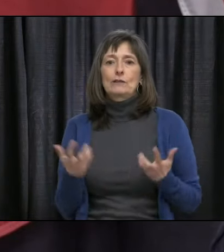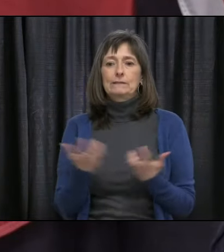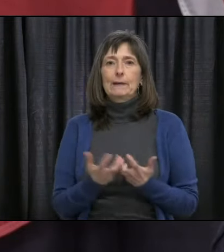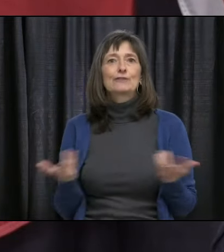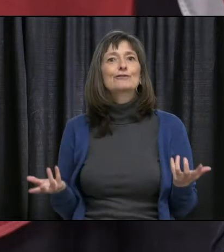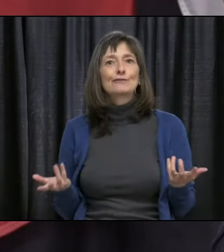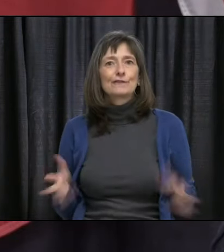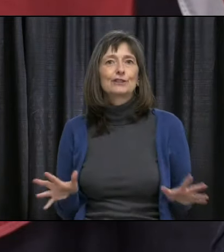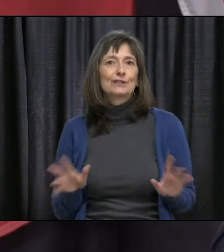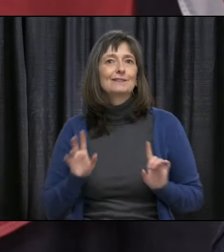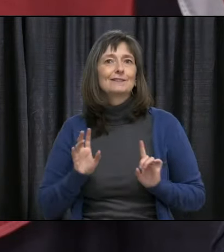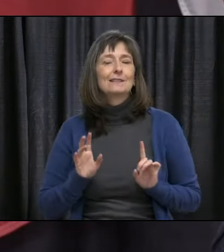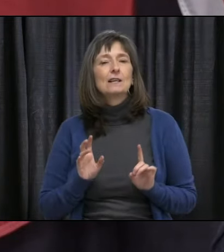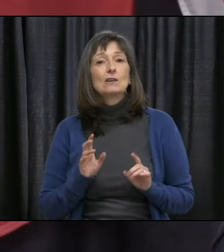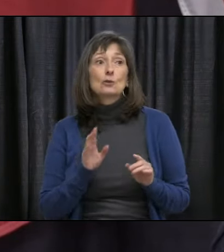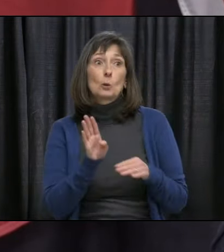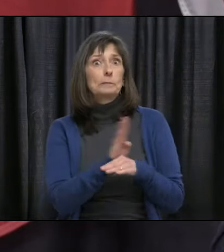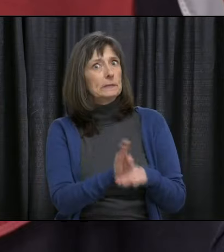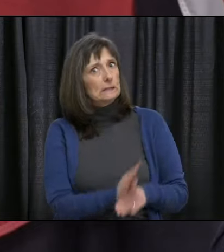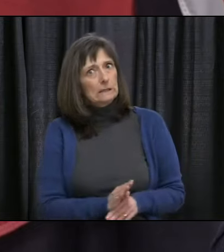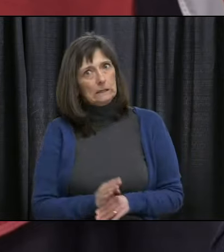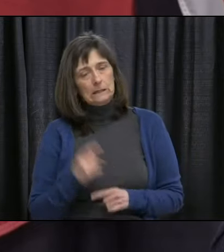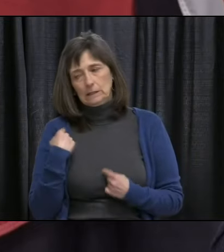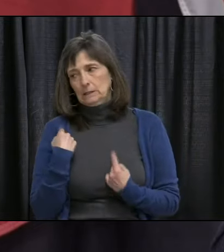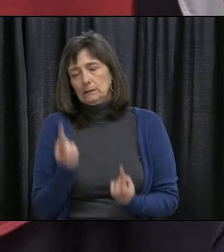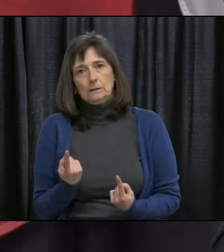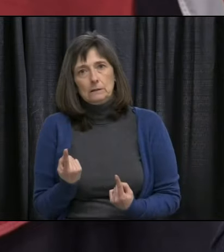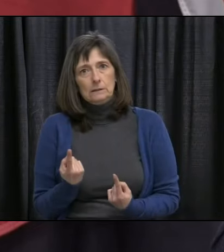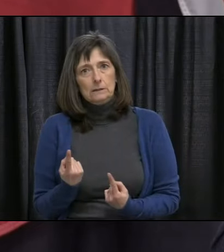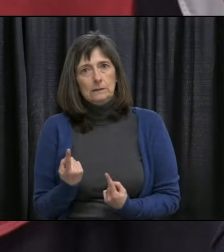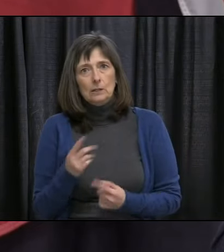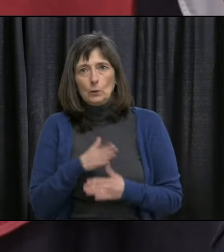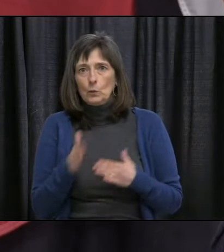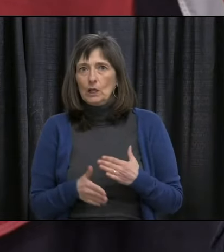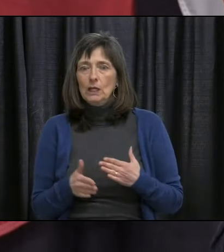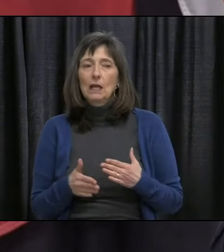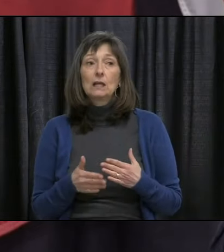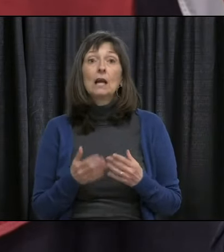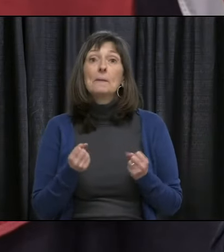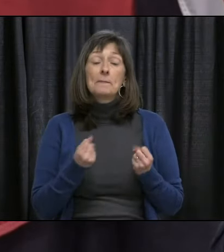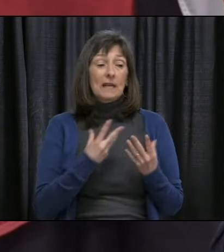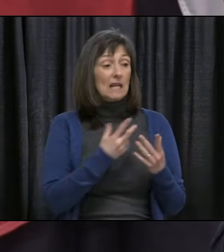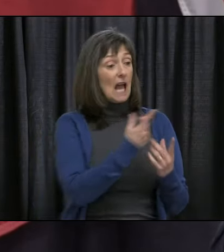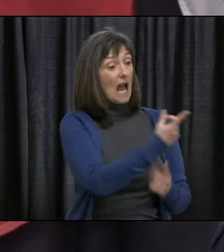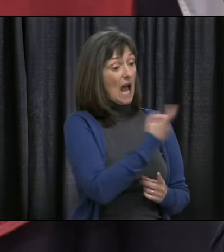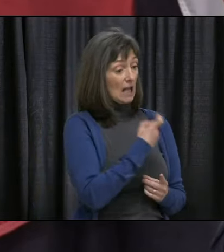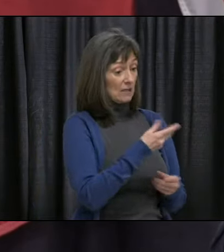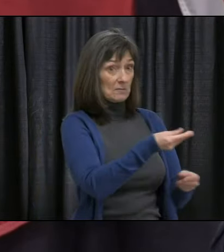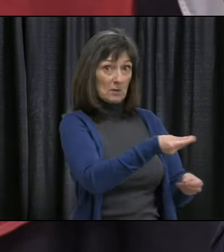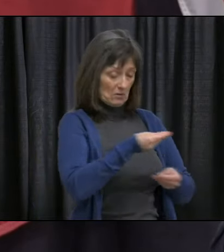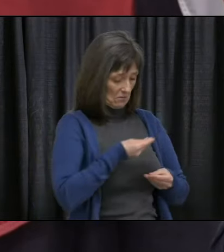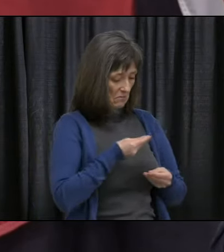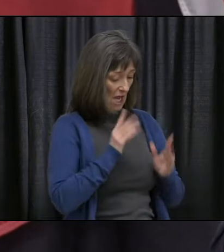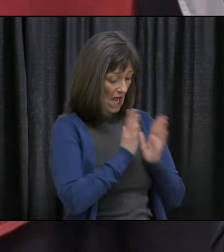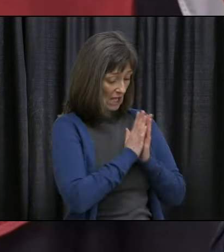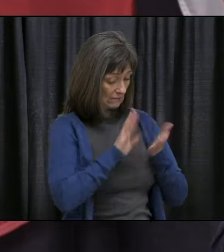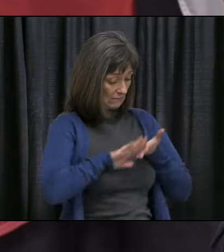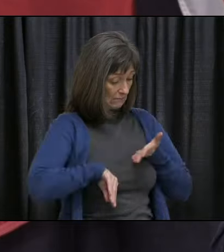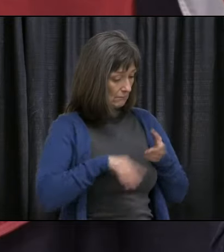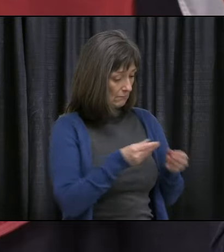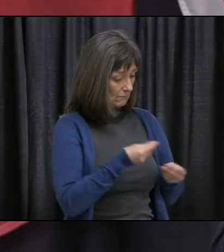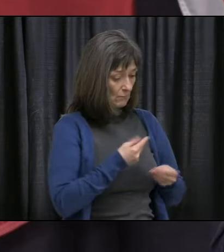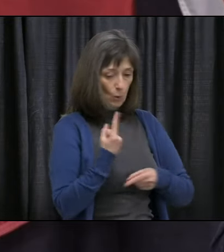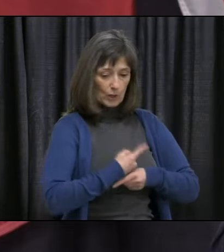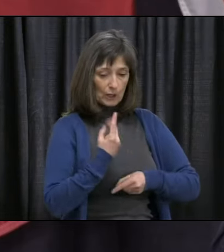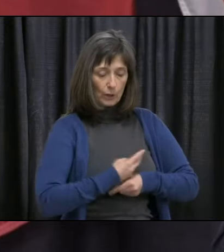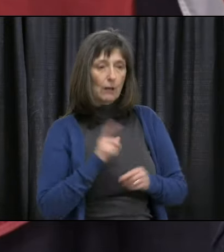they've been extremely busy in responding to those, and I know the turnaround for many of them has been within a day or two. So there's quite